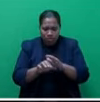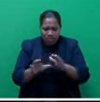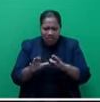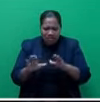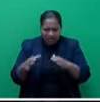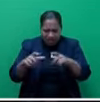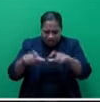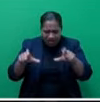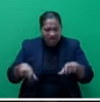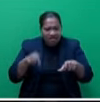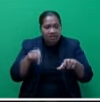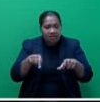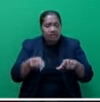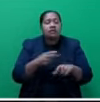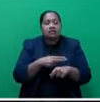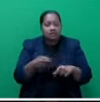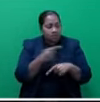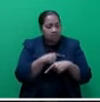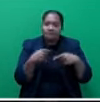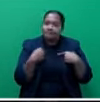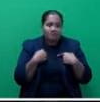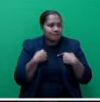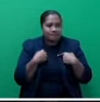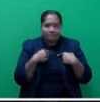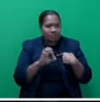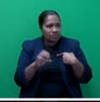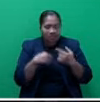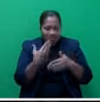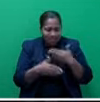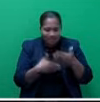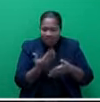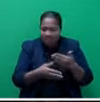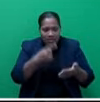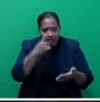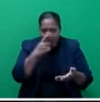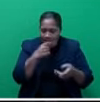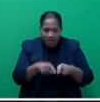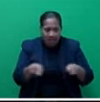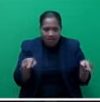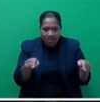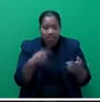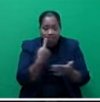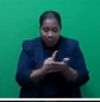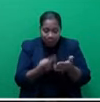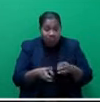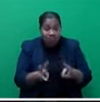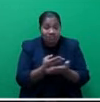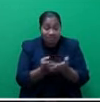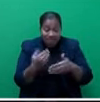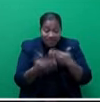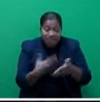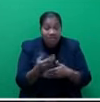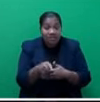then we have not explained this to the people. And the only way we could have explained the need for